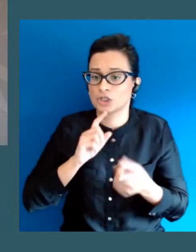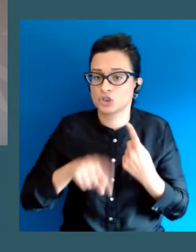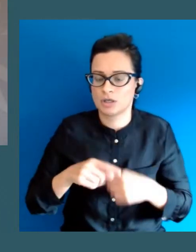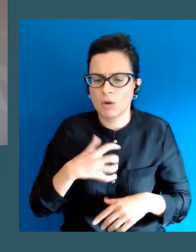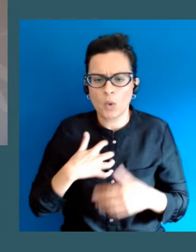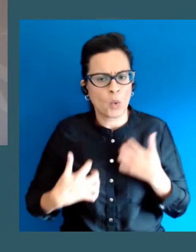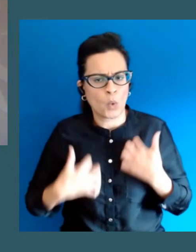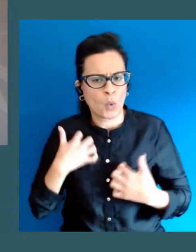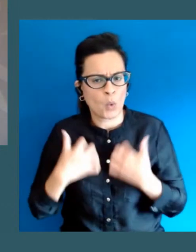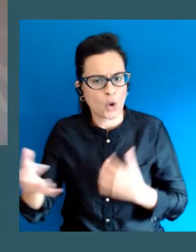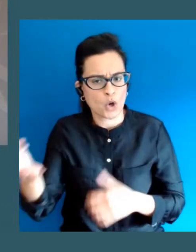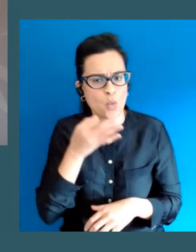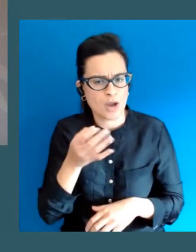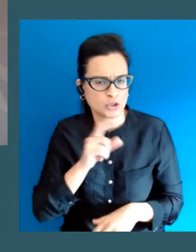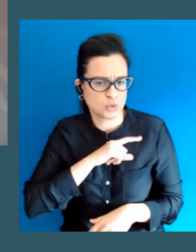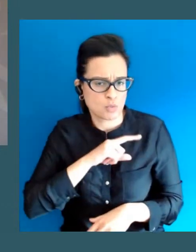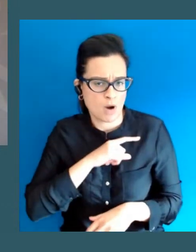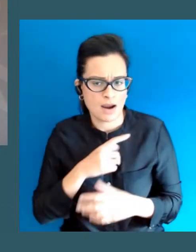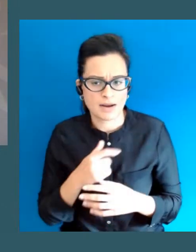So it